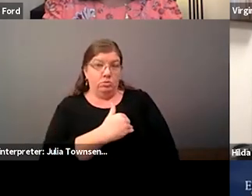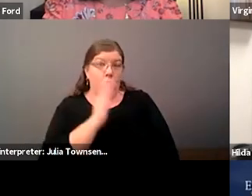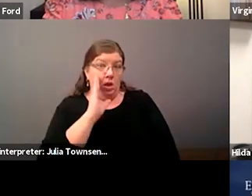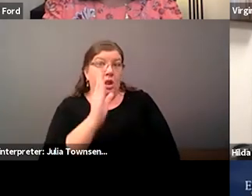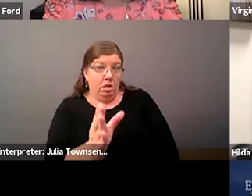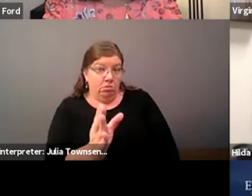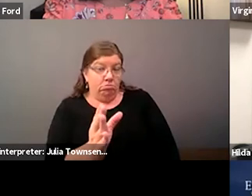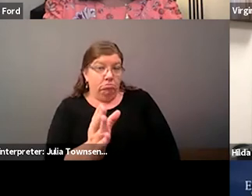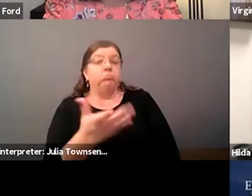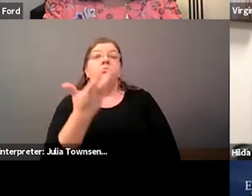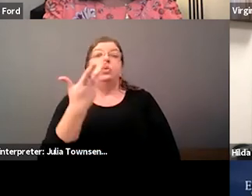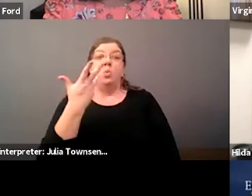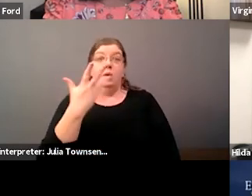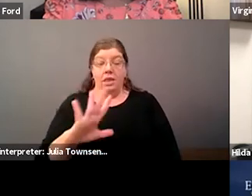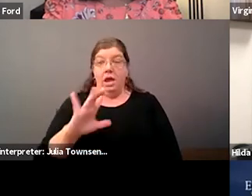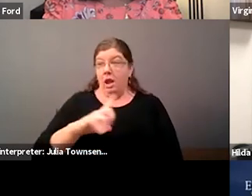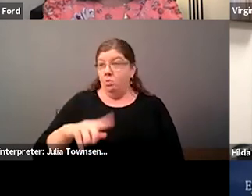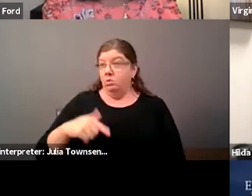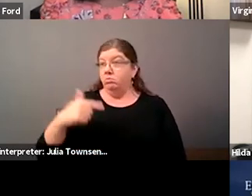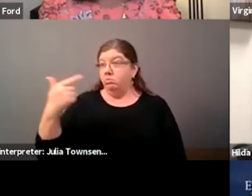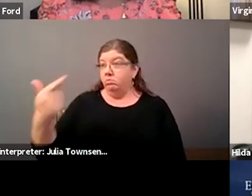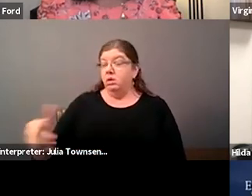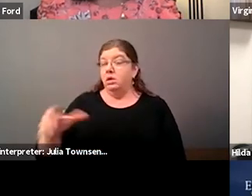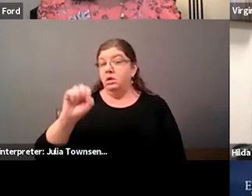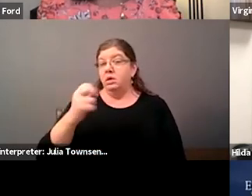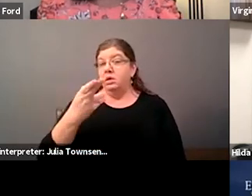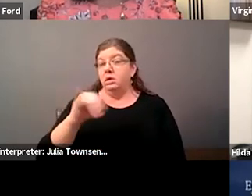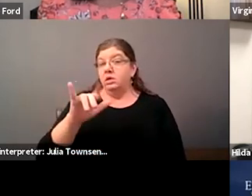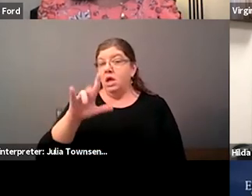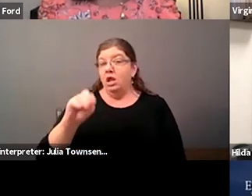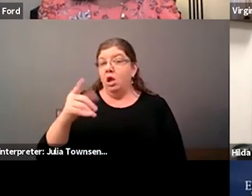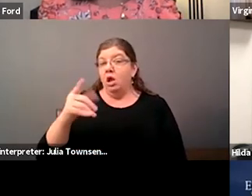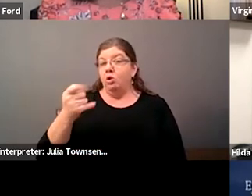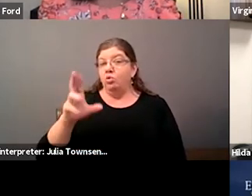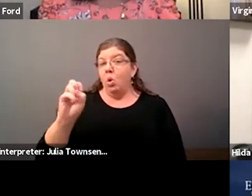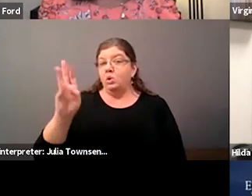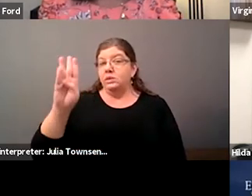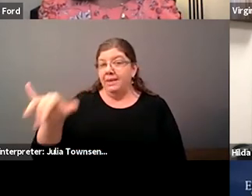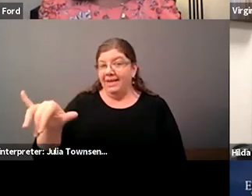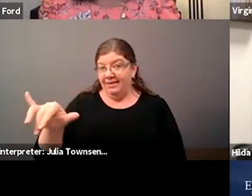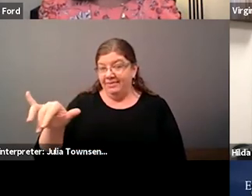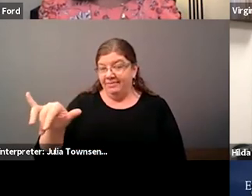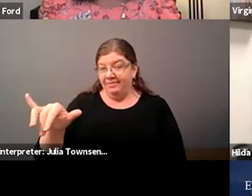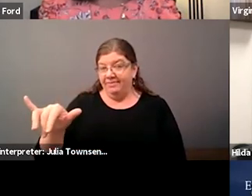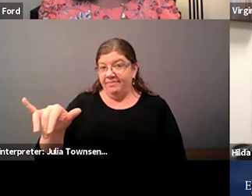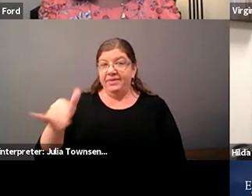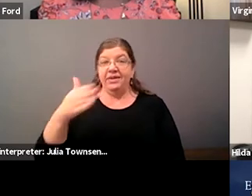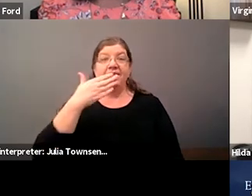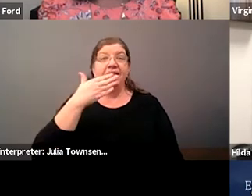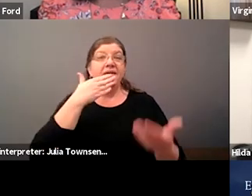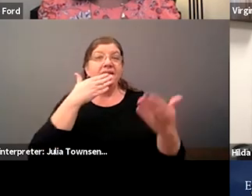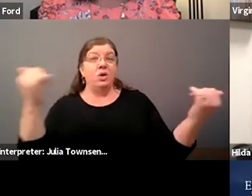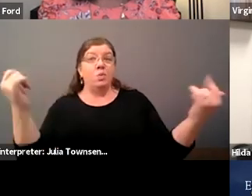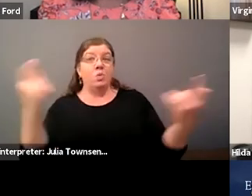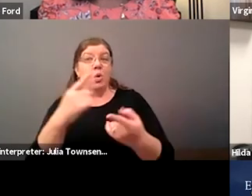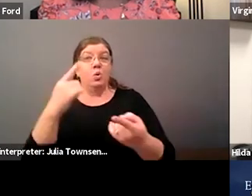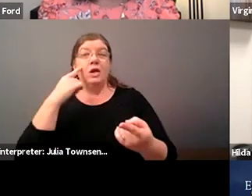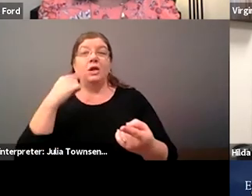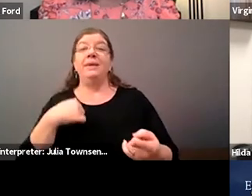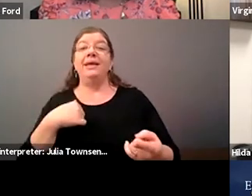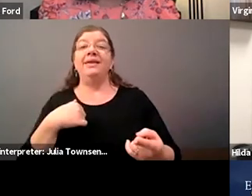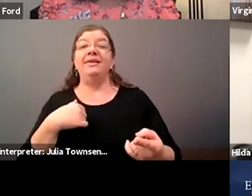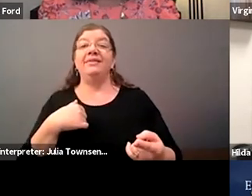i will turn it over to shiloh grossby thank you meg can everybody hear me okay